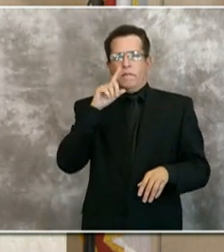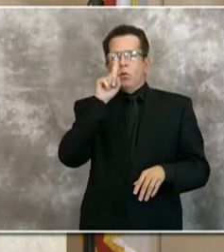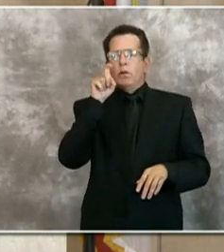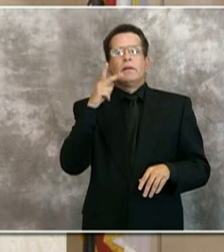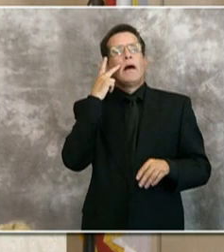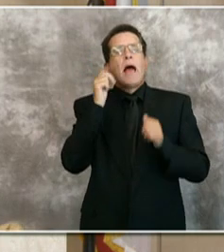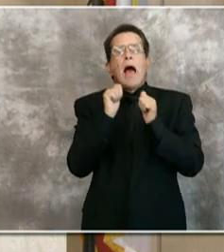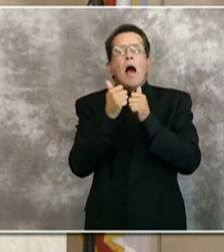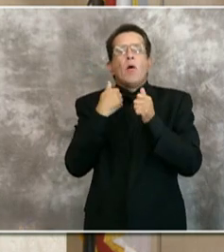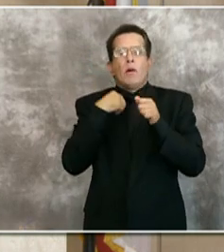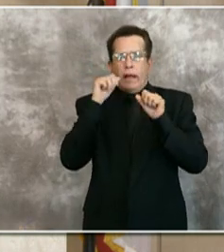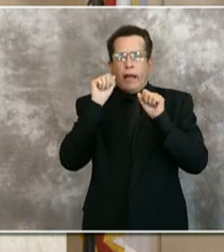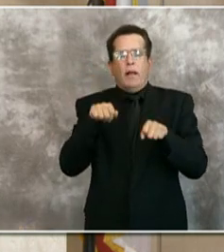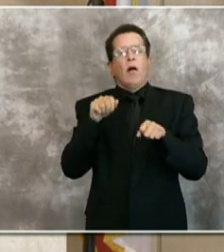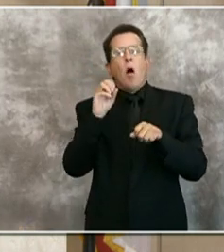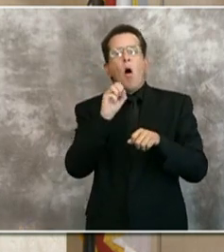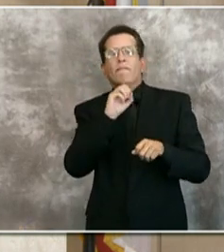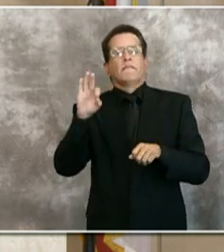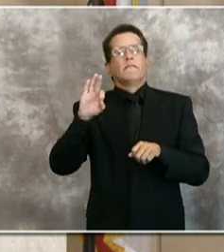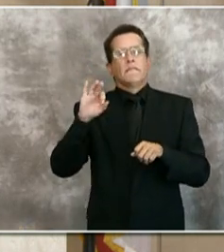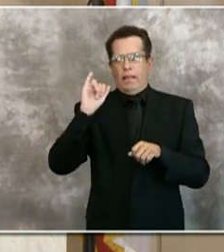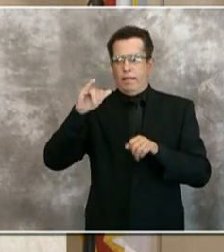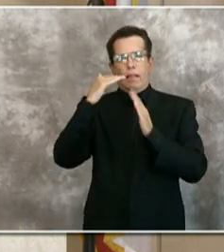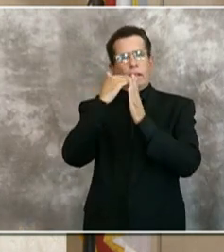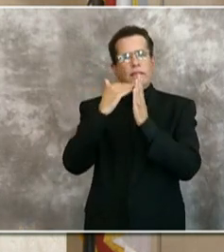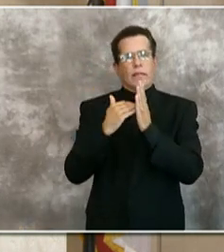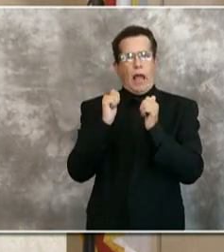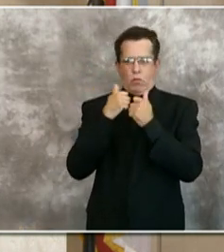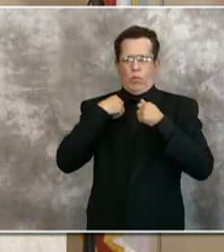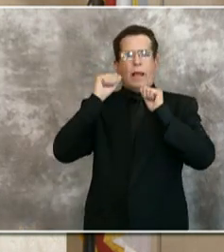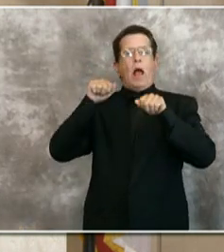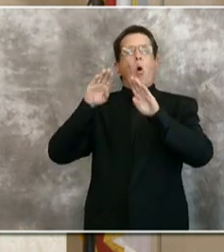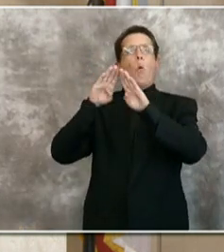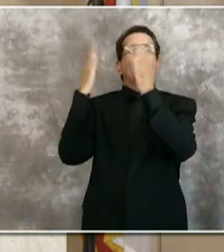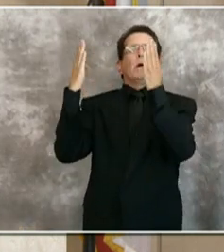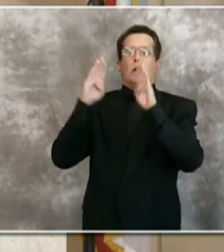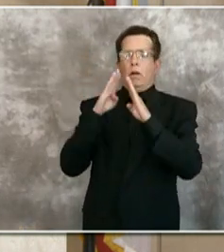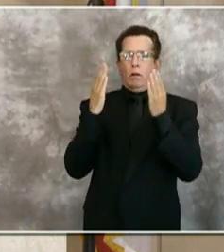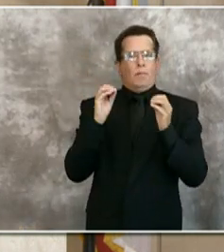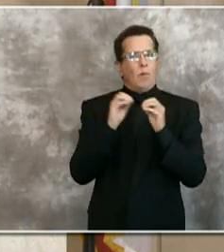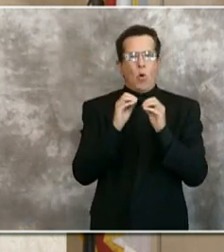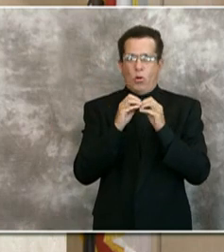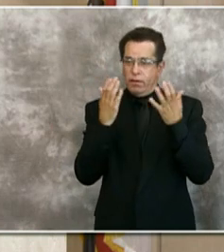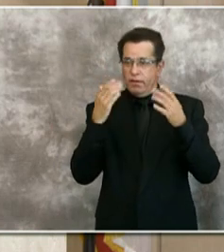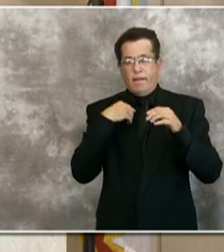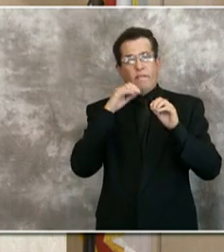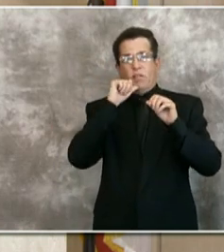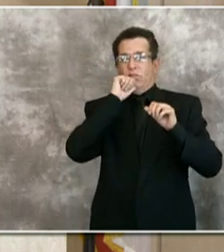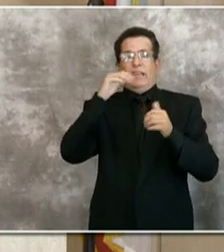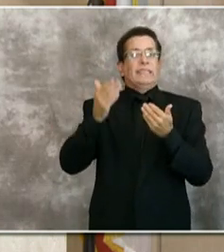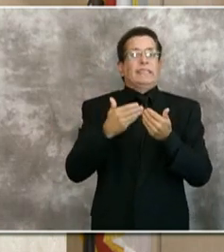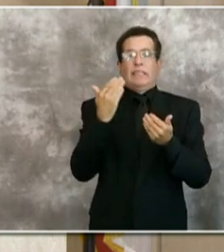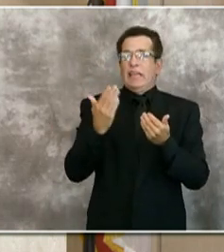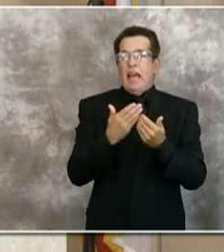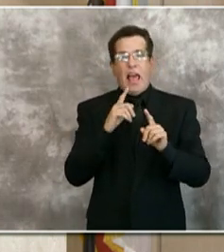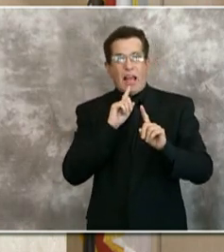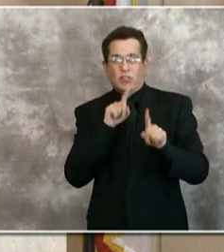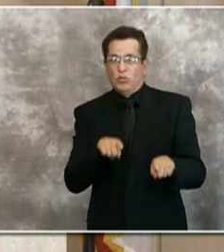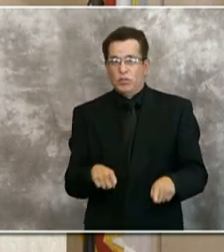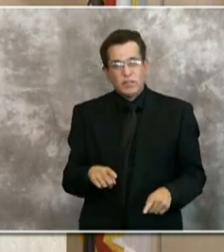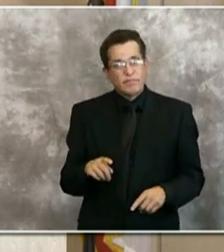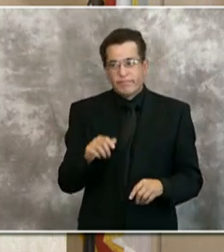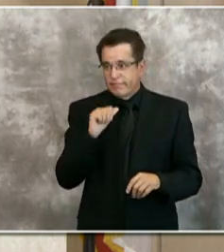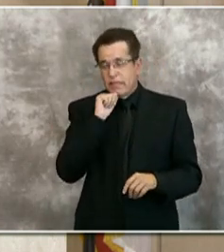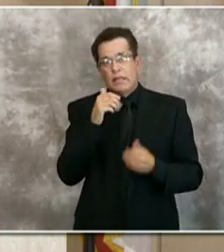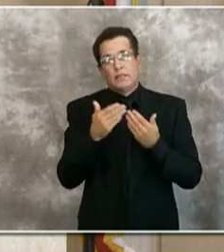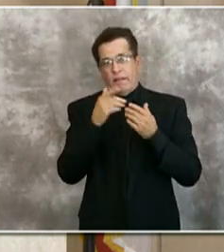of it? There is no silver bullet or magic trick here. The best way to get off that list is to take